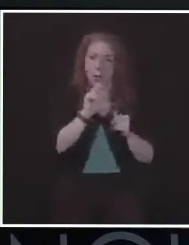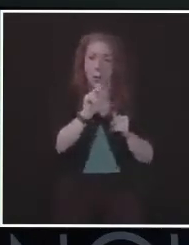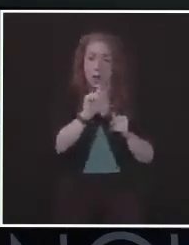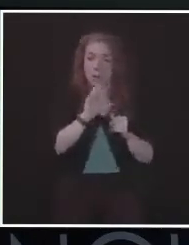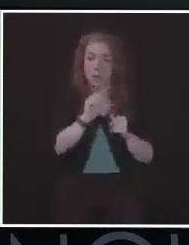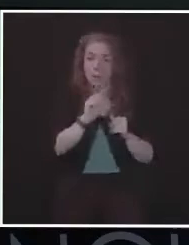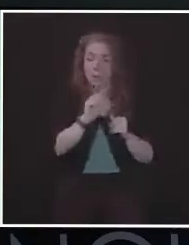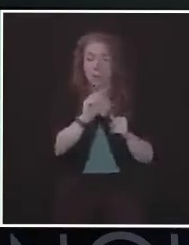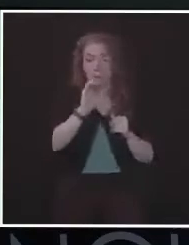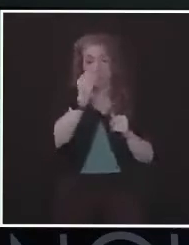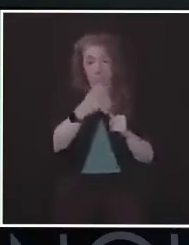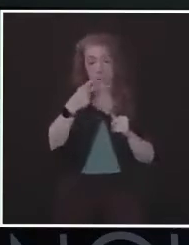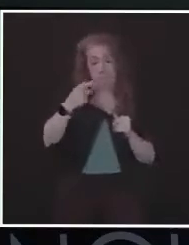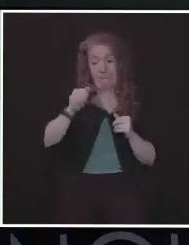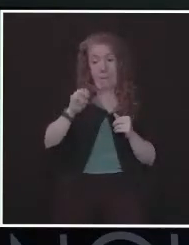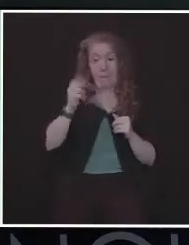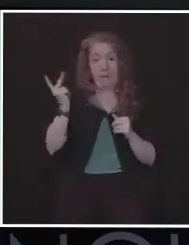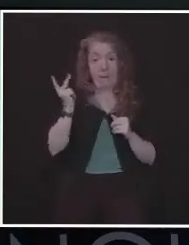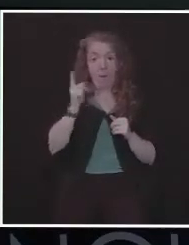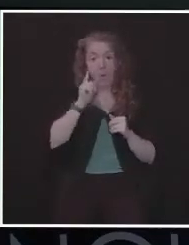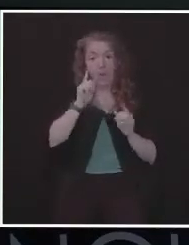see this needle-nosed